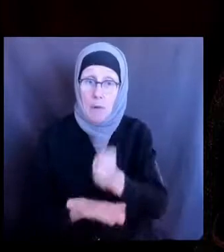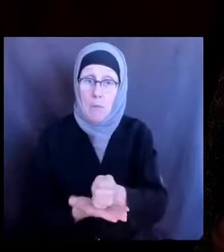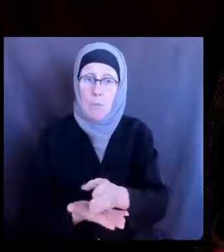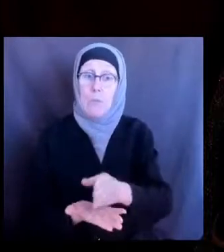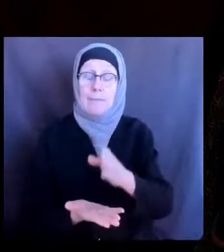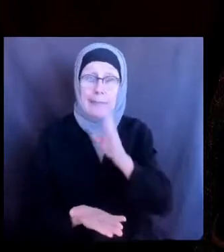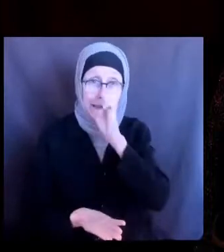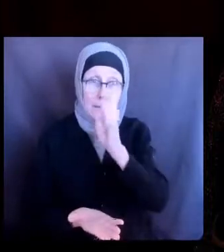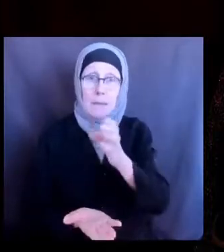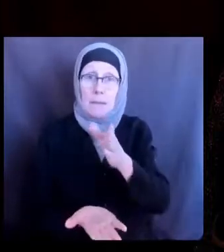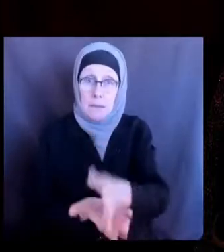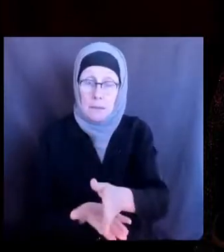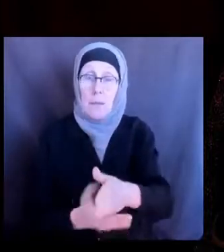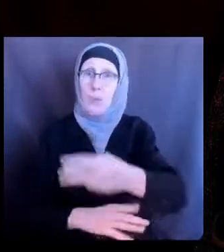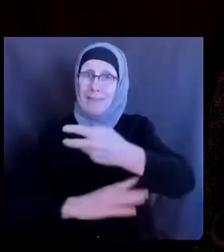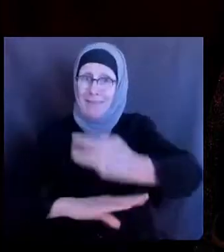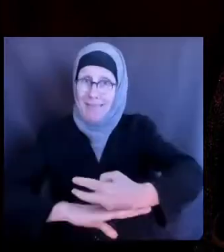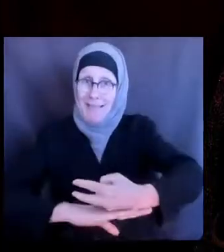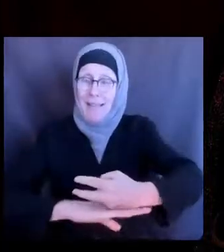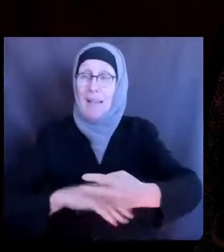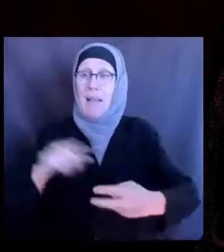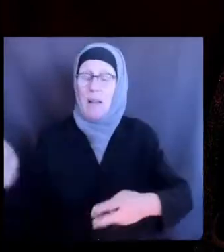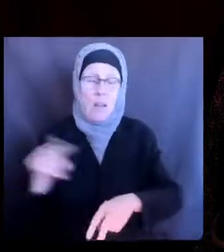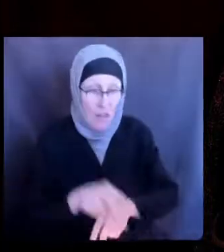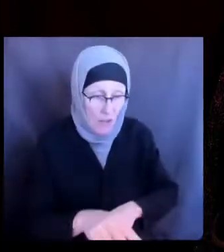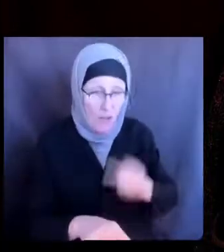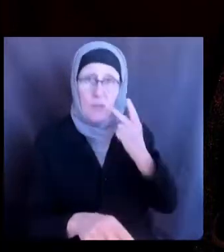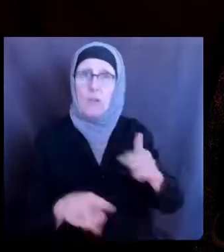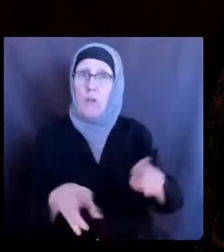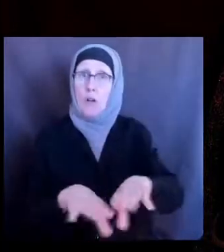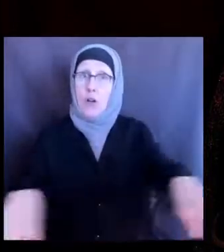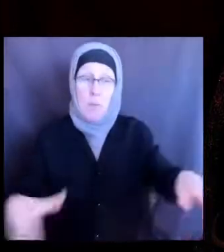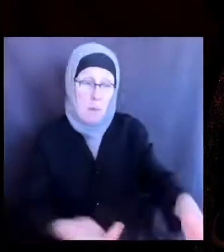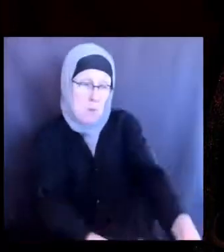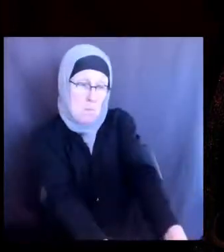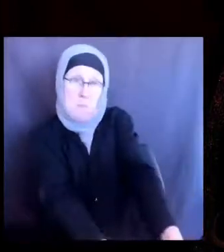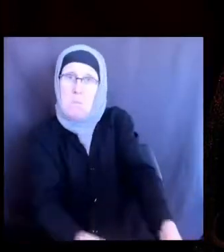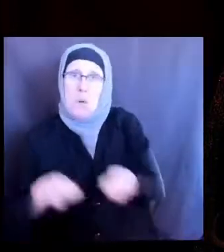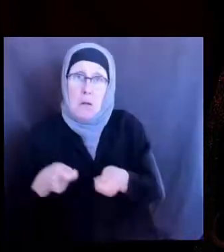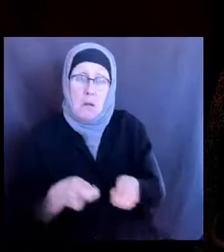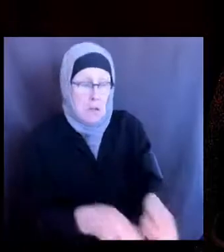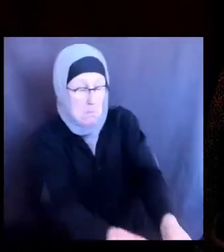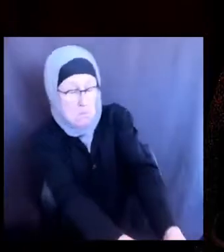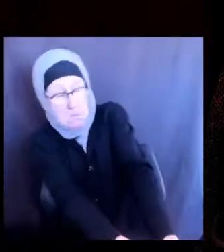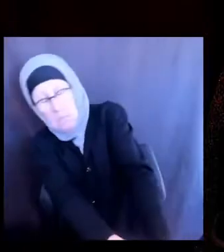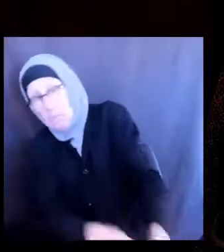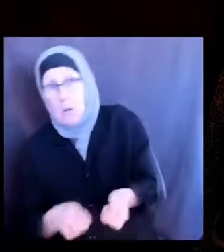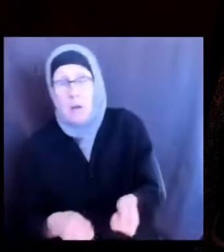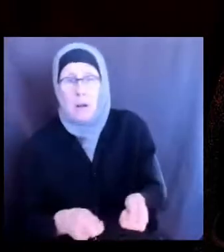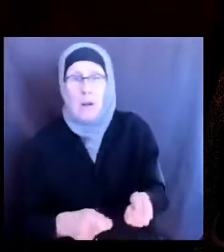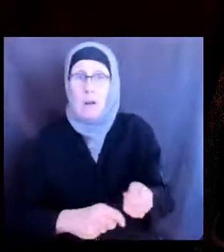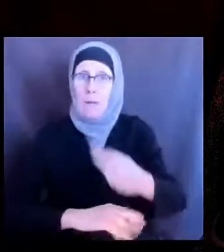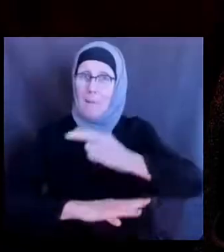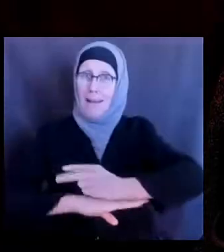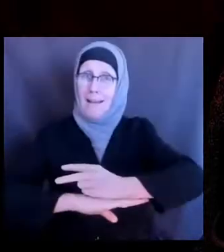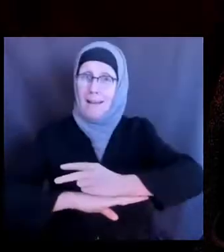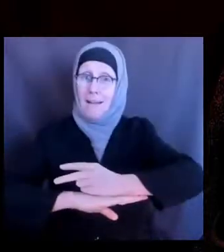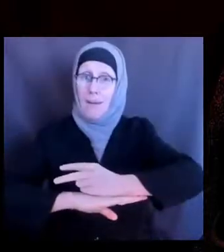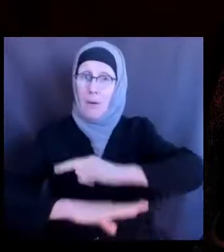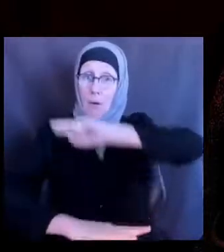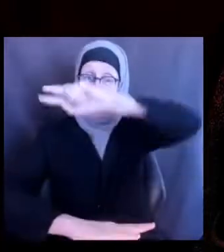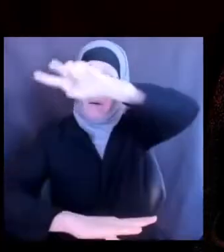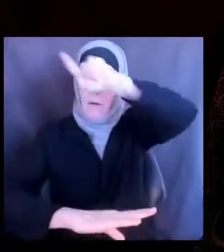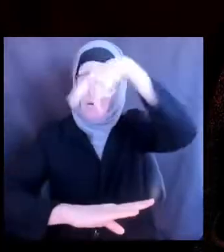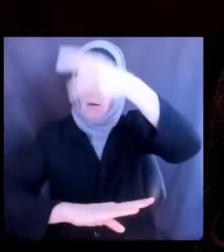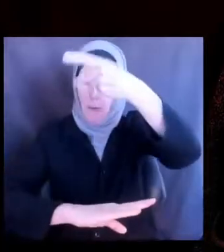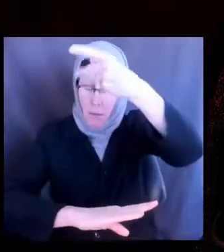this is the surviving son of Hussein, he took out the sword to kill him. And this is where Zainab comes there. And that